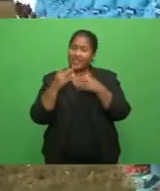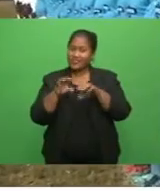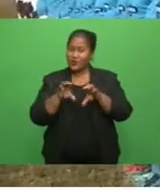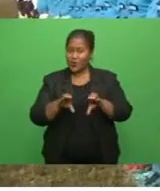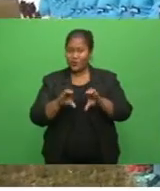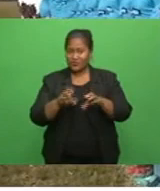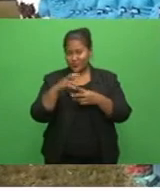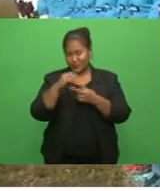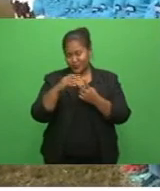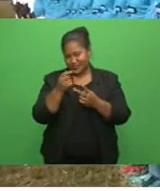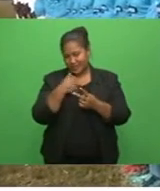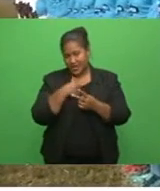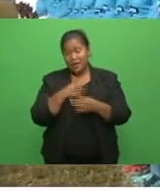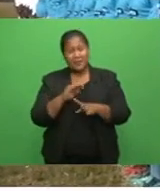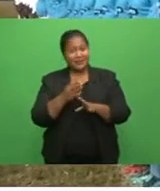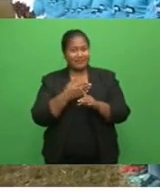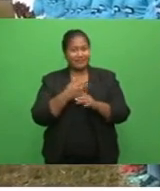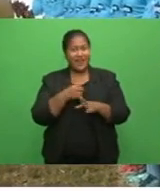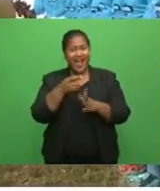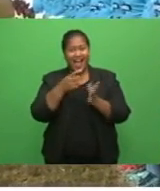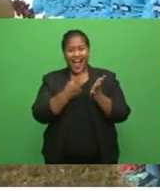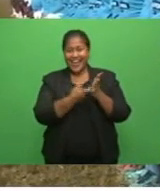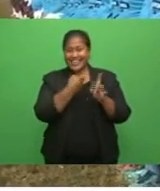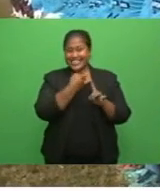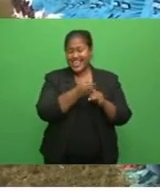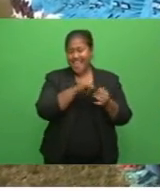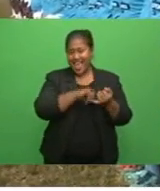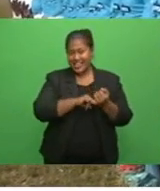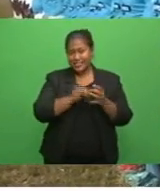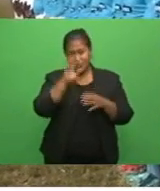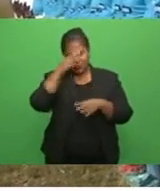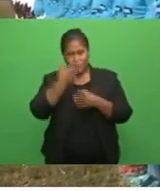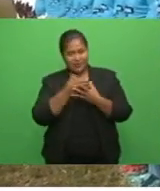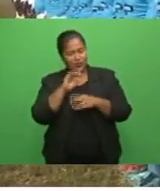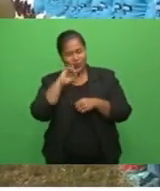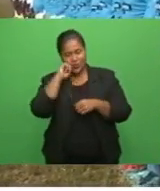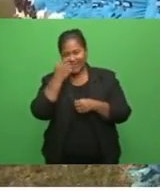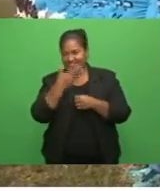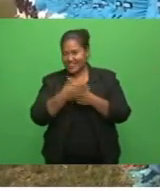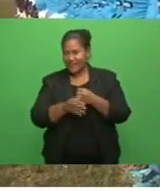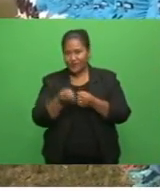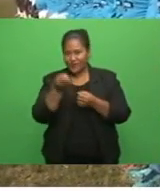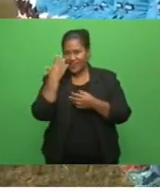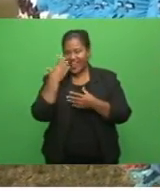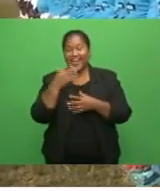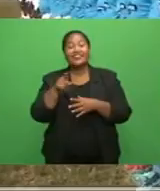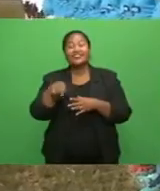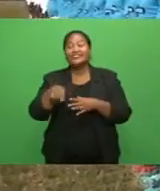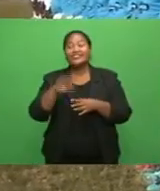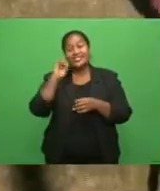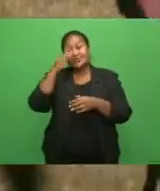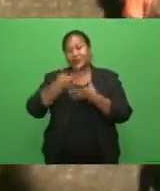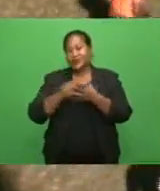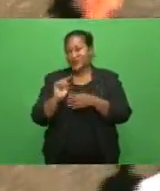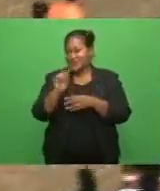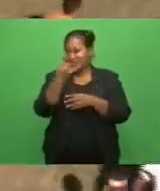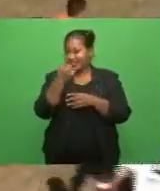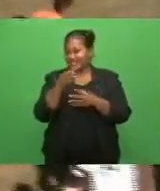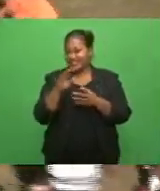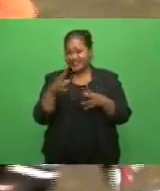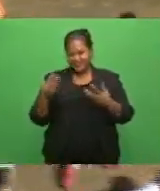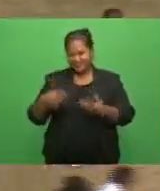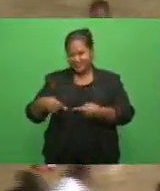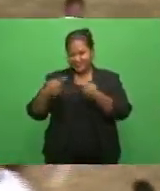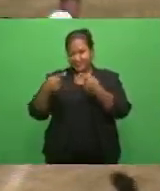The former Ratu Kandavulevu school student says he'll never forget the experience of his first provincial match. Some of my seniors